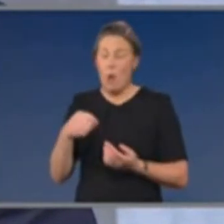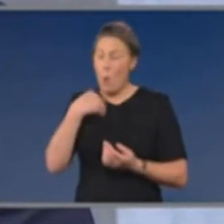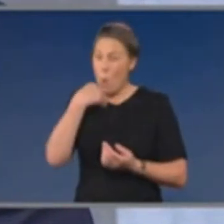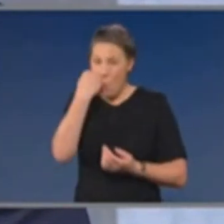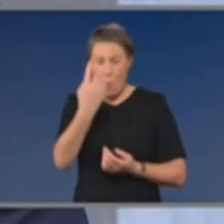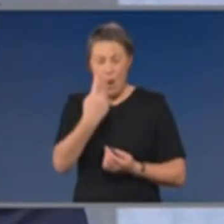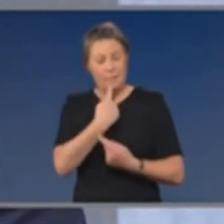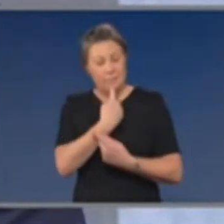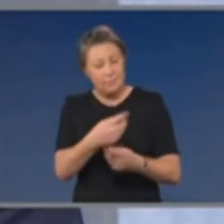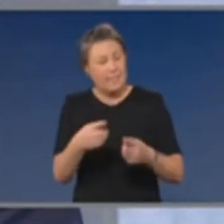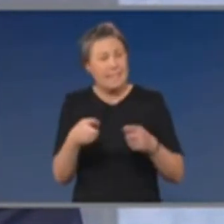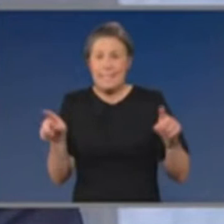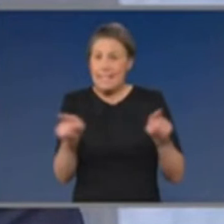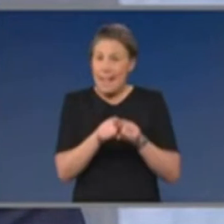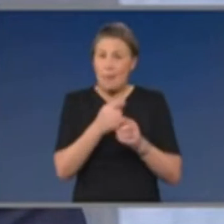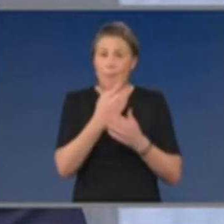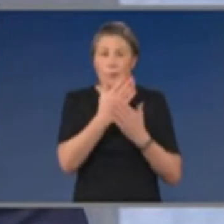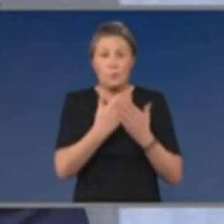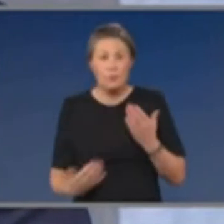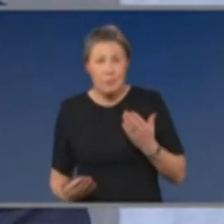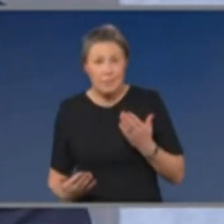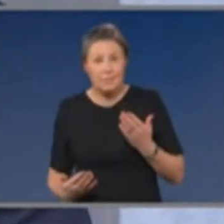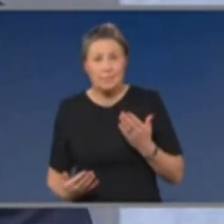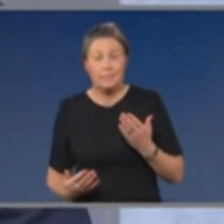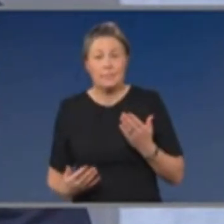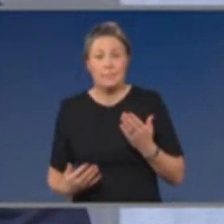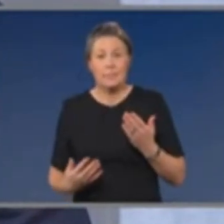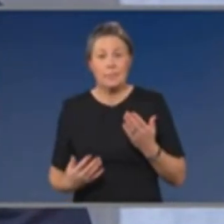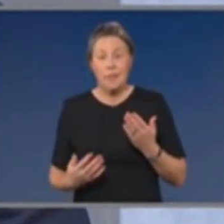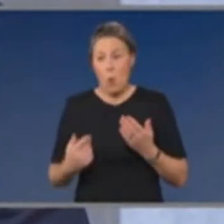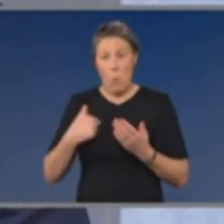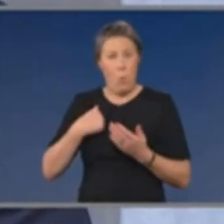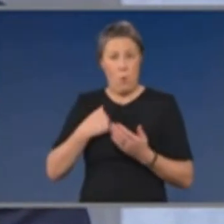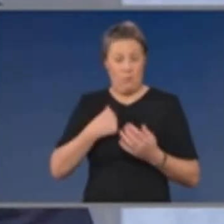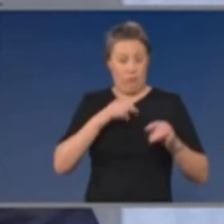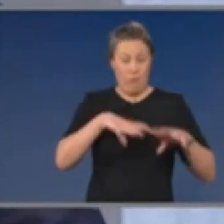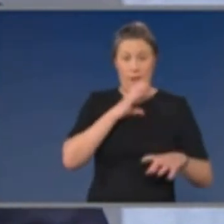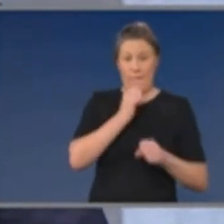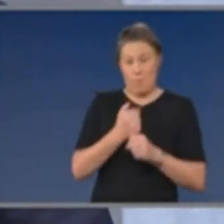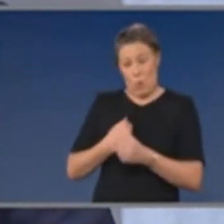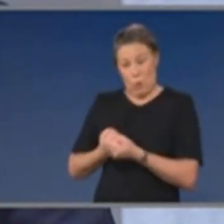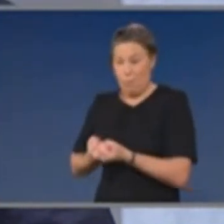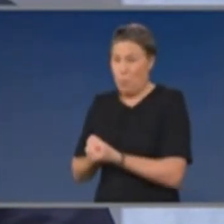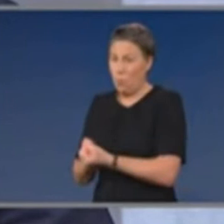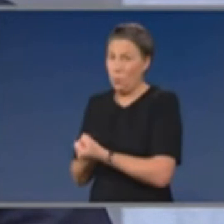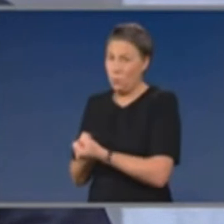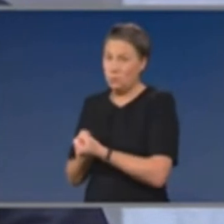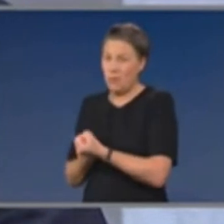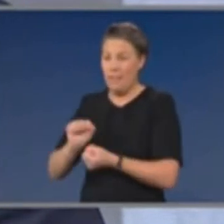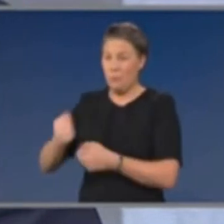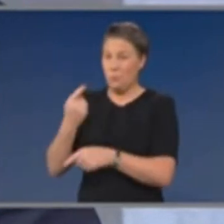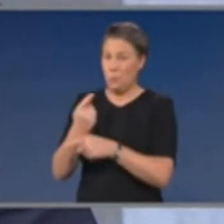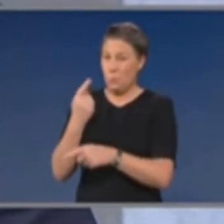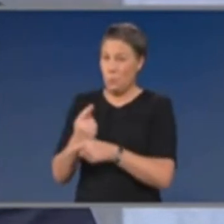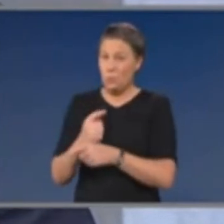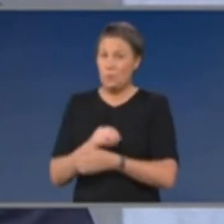consistent on. And the discussions we've had around the National Cabinet table have been very supportive of that approach. And I've got to say that the states that have